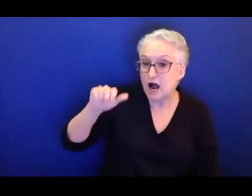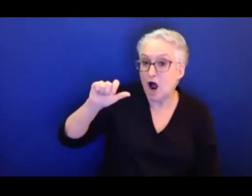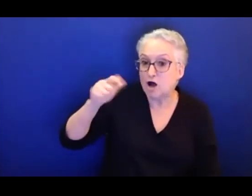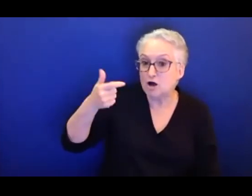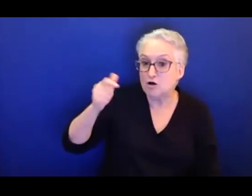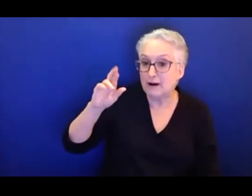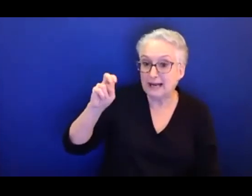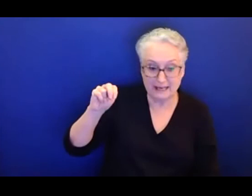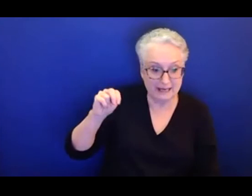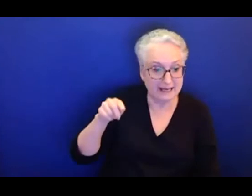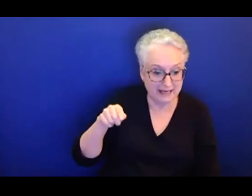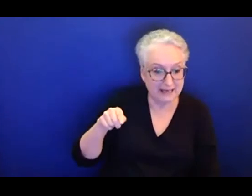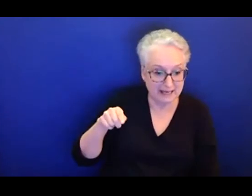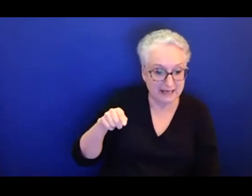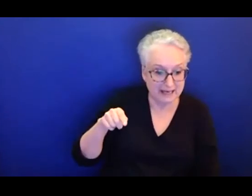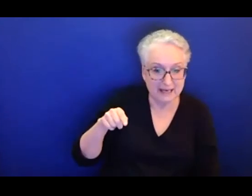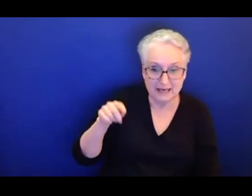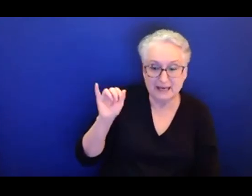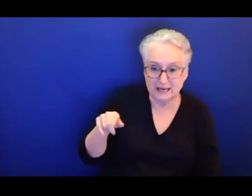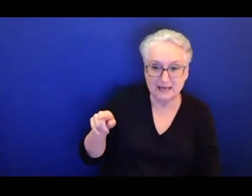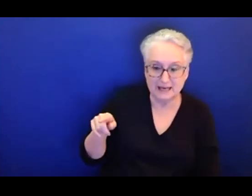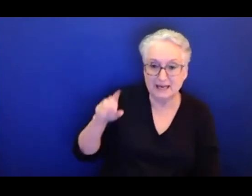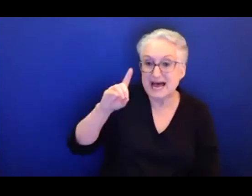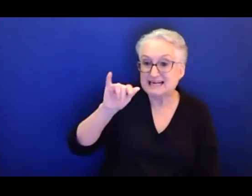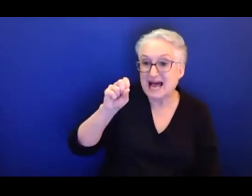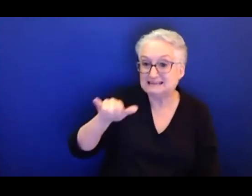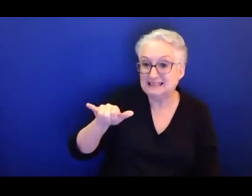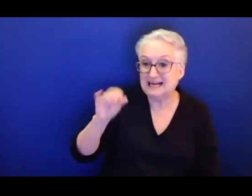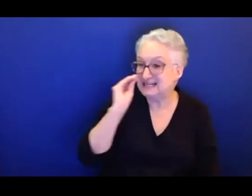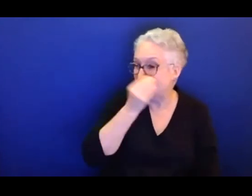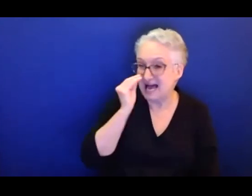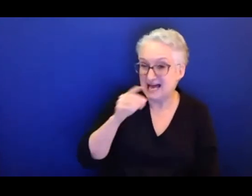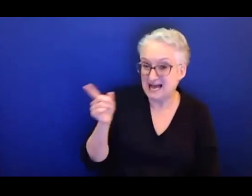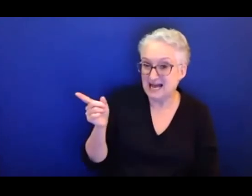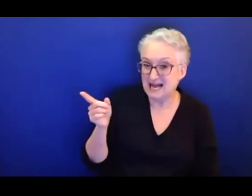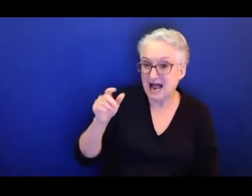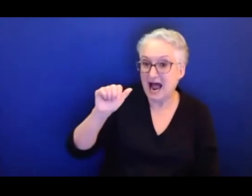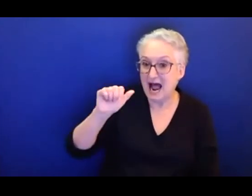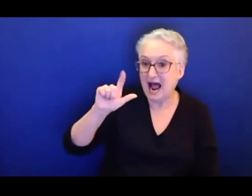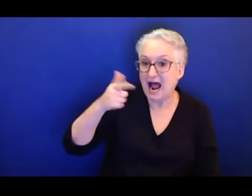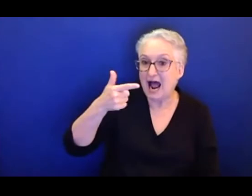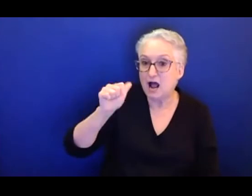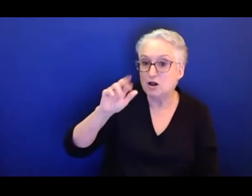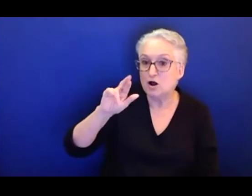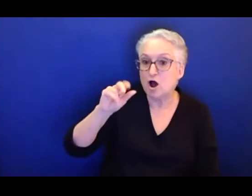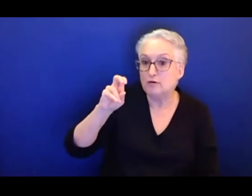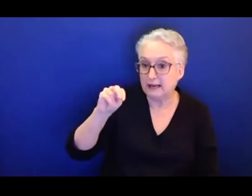Thank you, Thad. Good evening, everyone. I'd like now to go over the Neighborhood Service